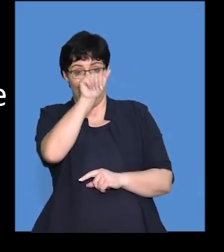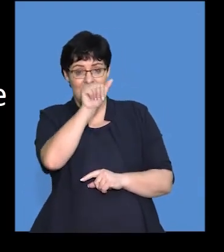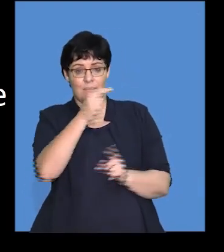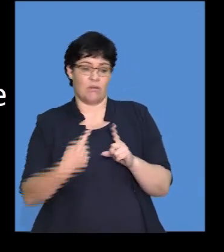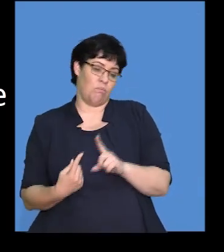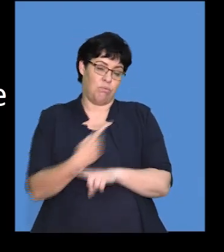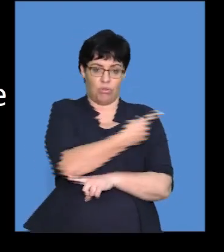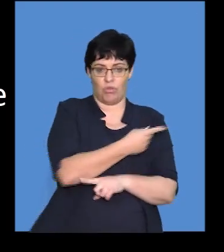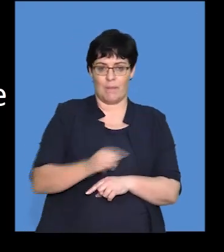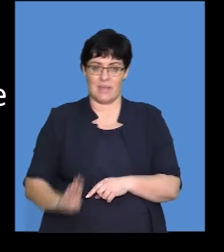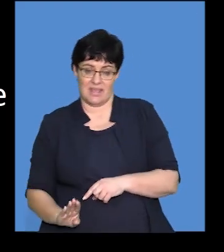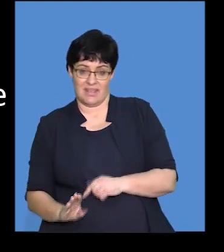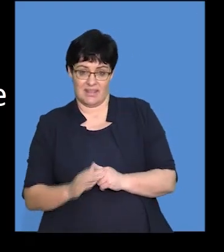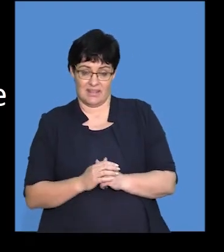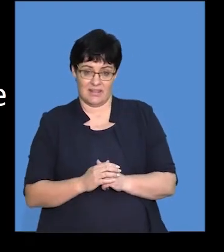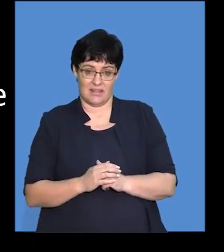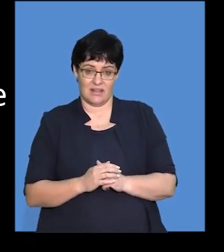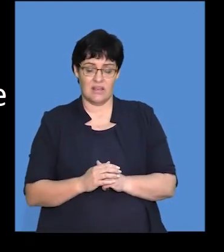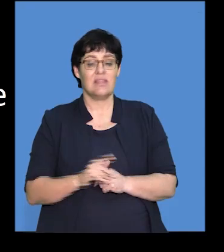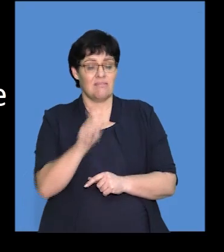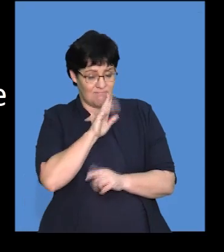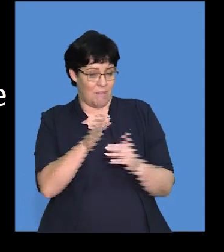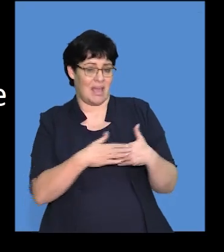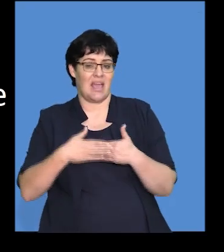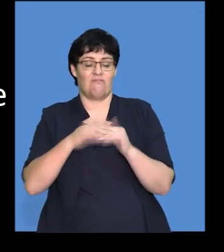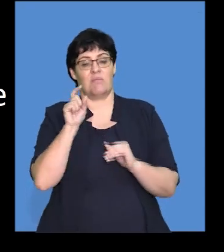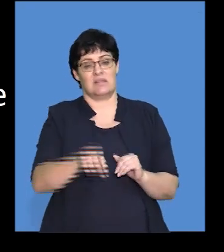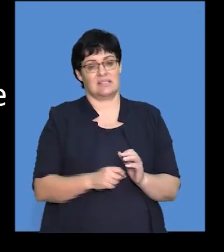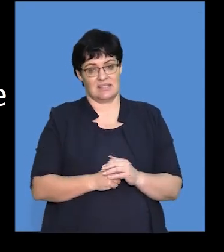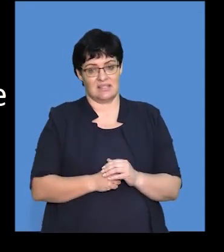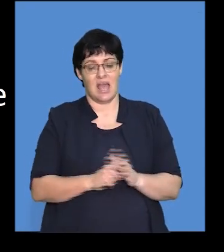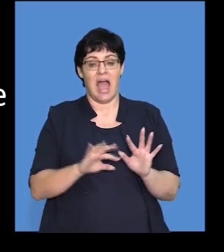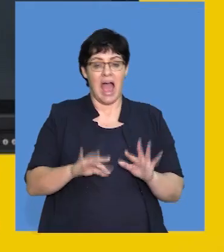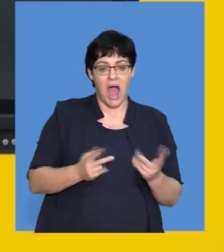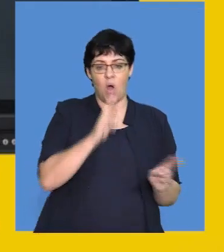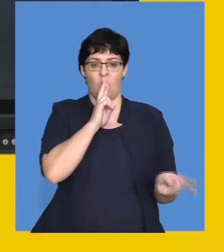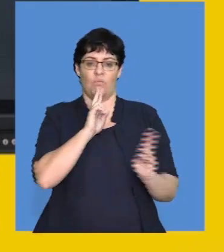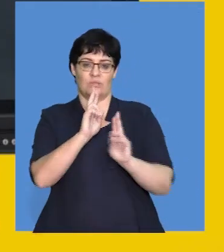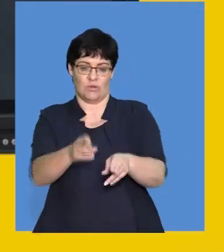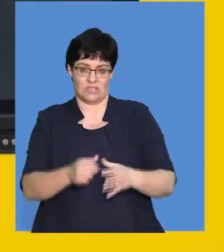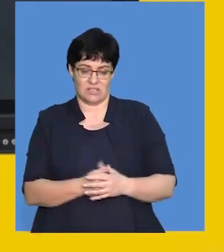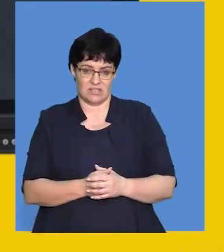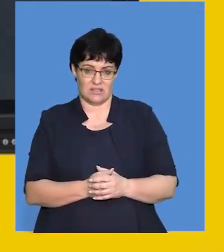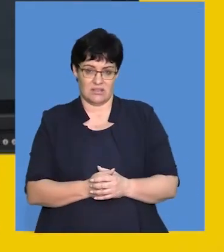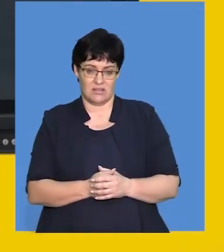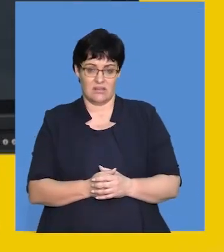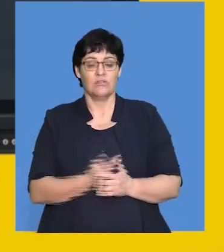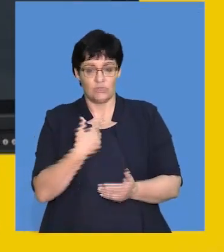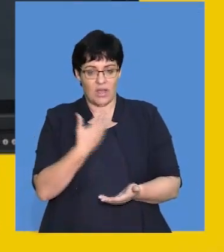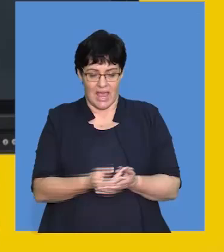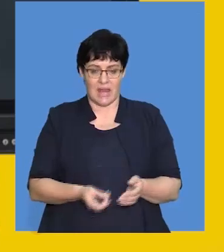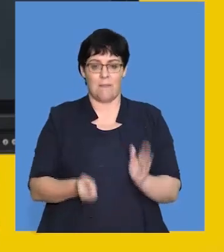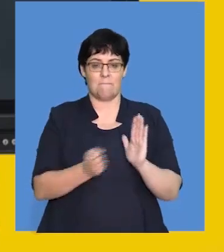on B. Therefore, be careful on the kind of responses you give so that you get both